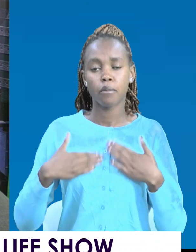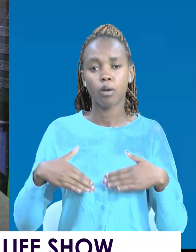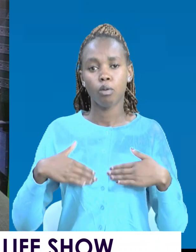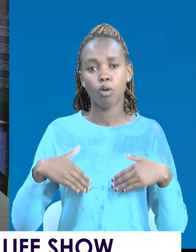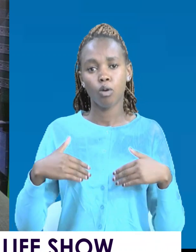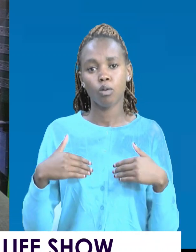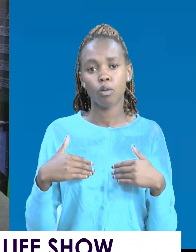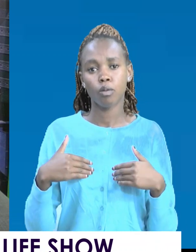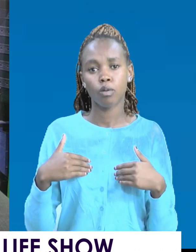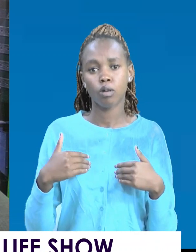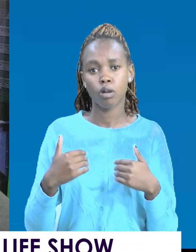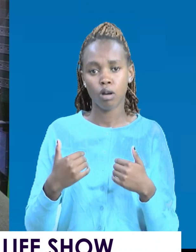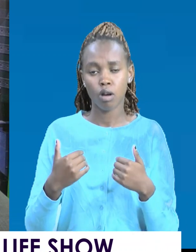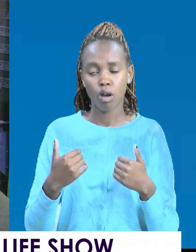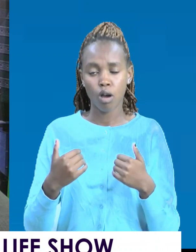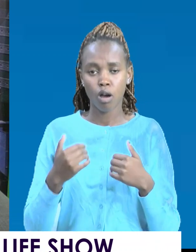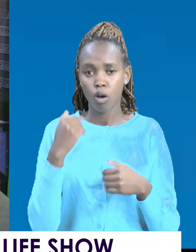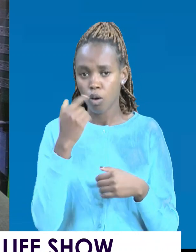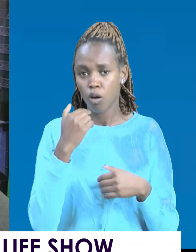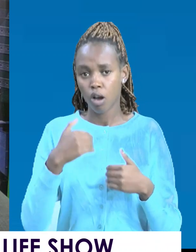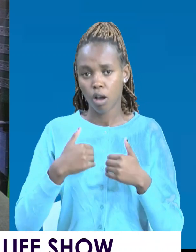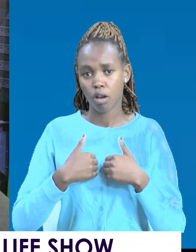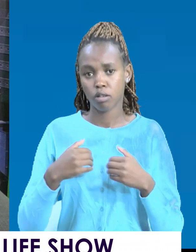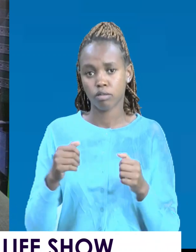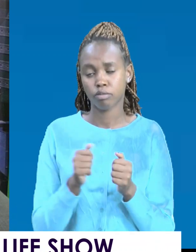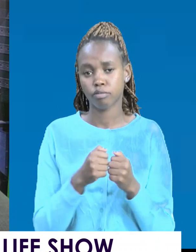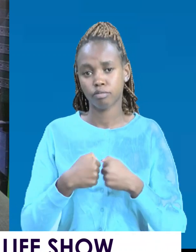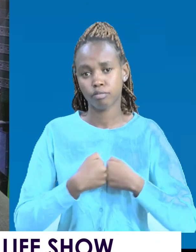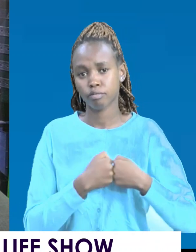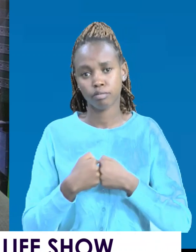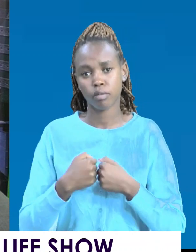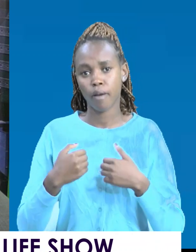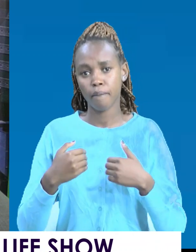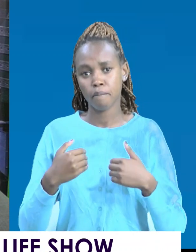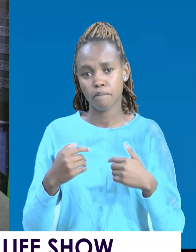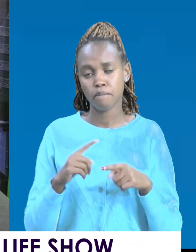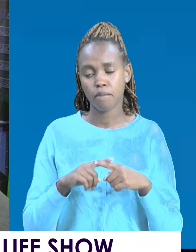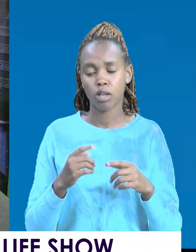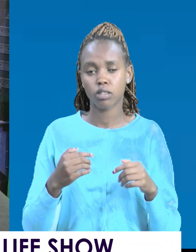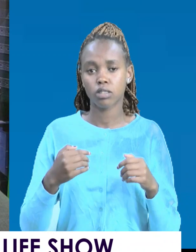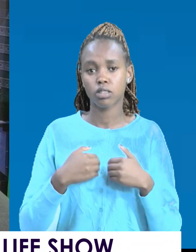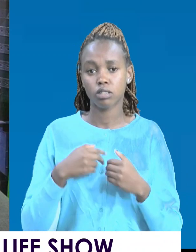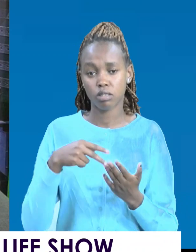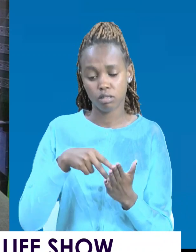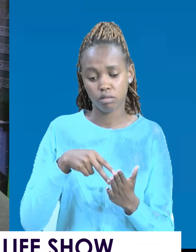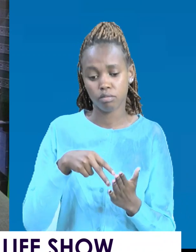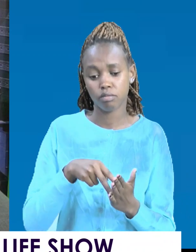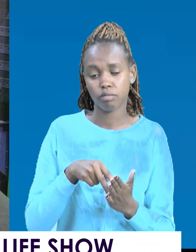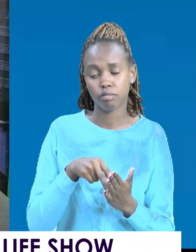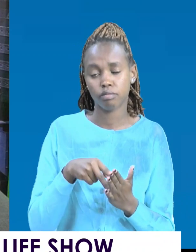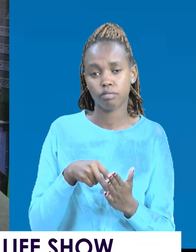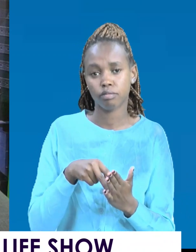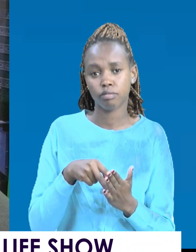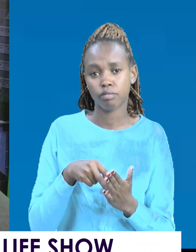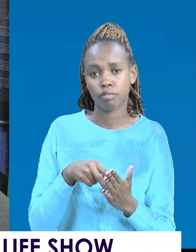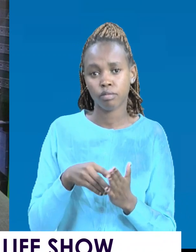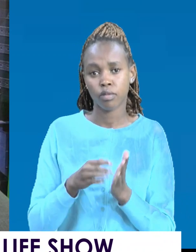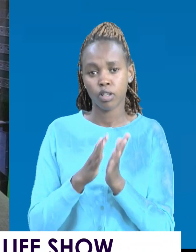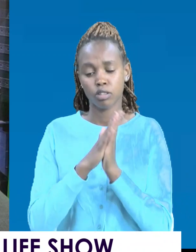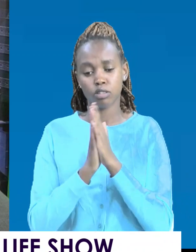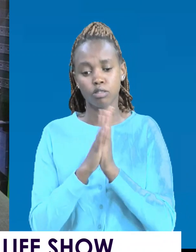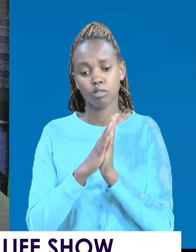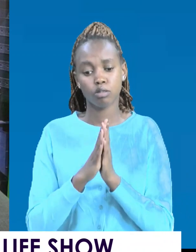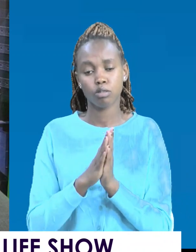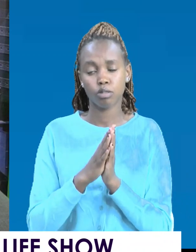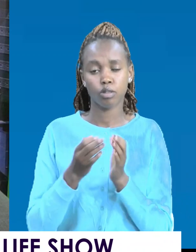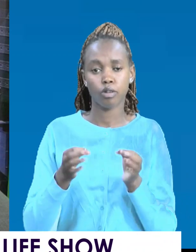but they will still rise up. People that will fall 10 times, but 10 times they will rise. That is the story of my